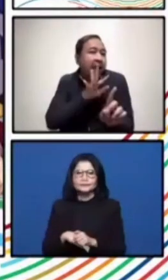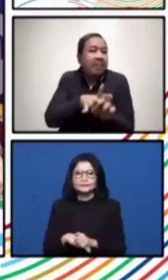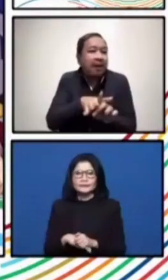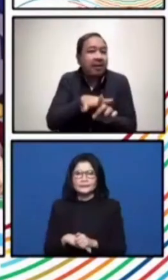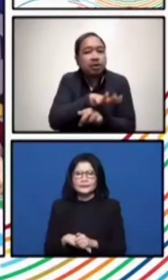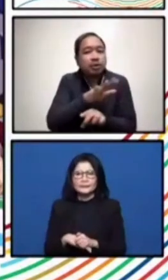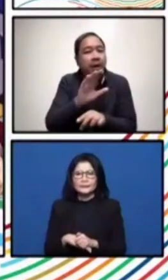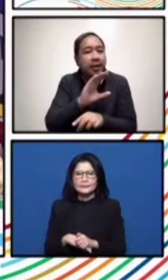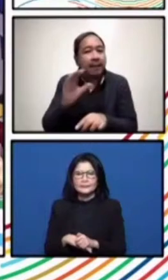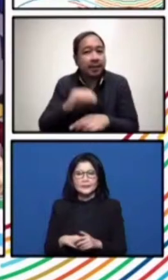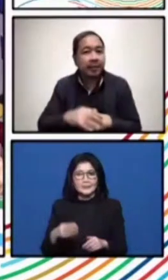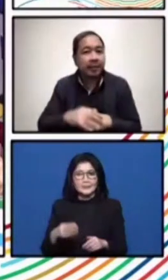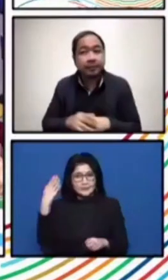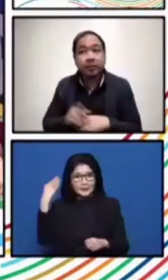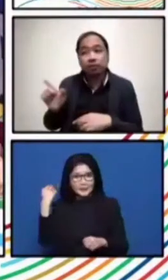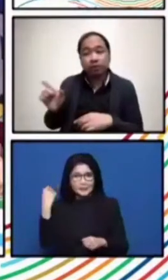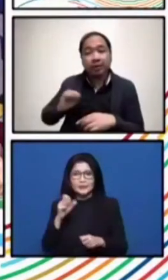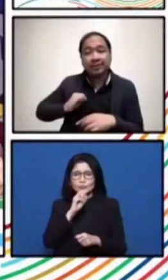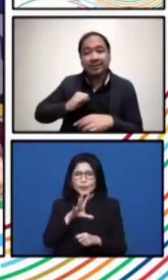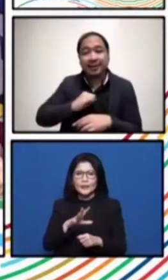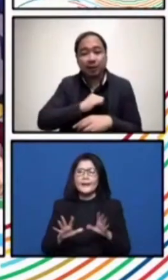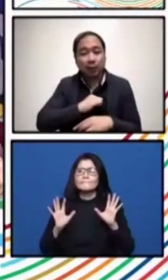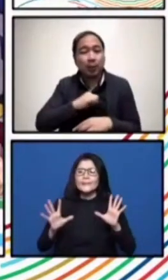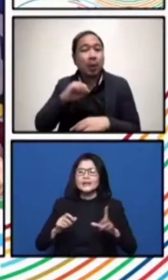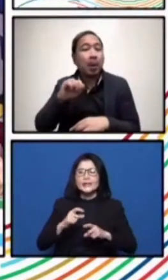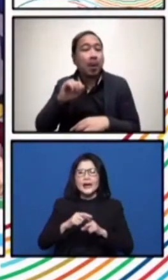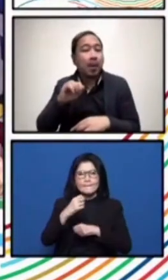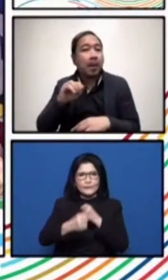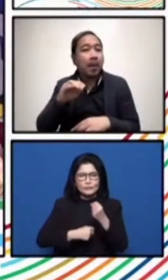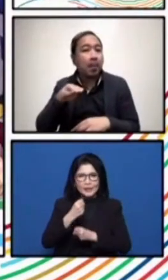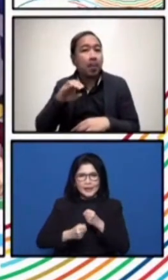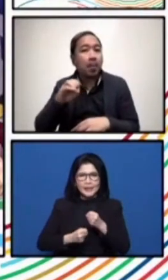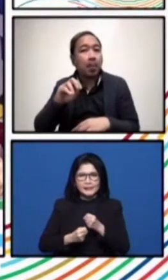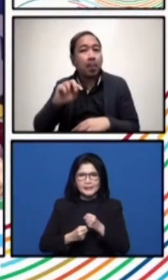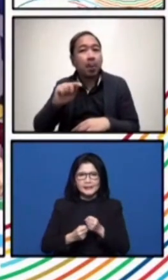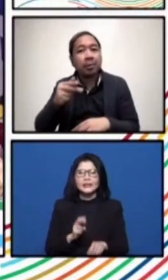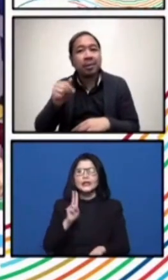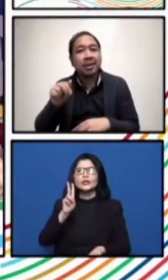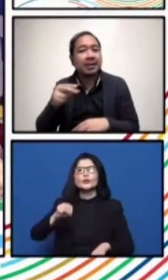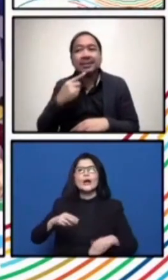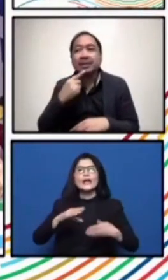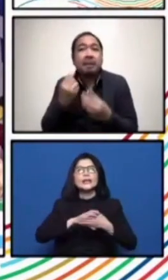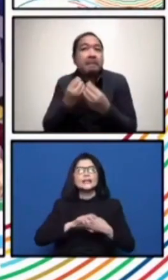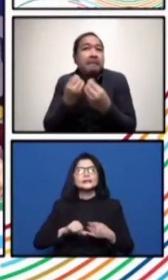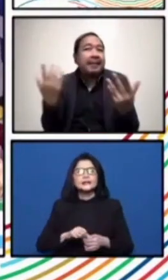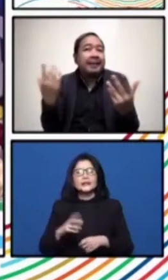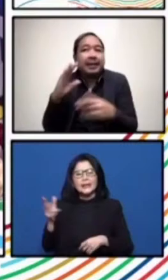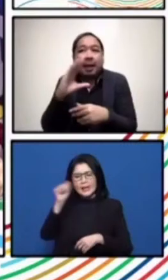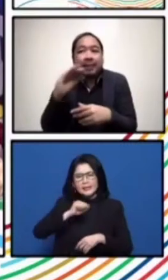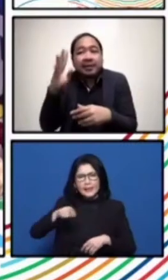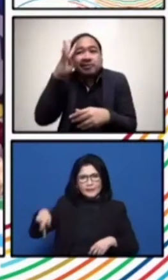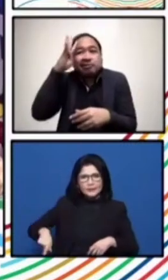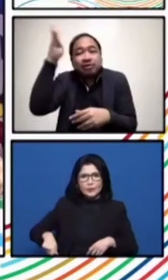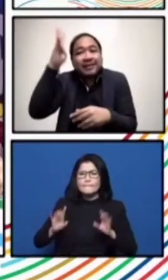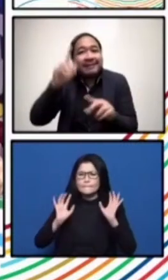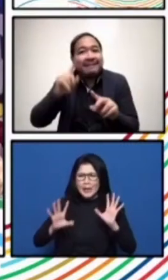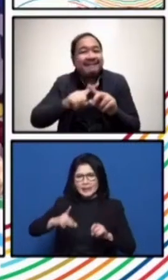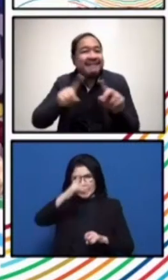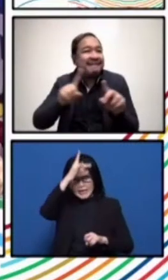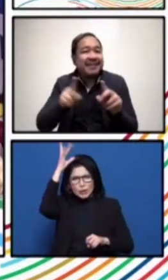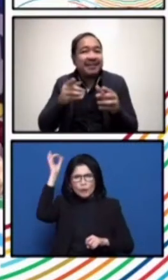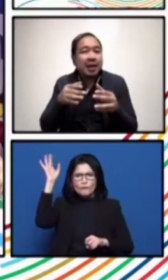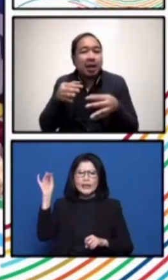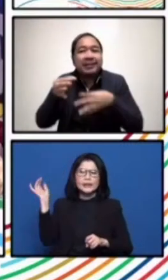saying there are a lot of companies in the U.S specifically who've created a lot of innovative things so for example if I just look at